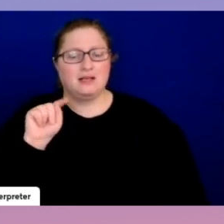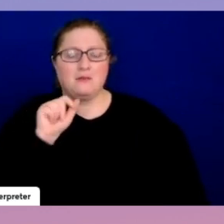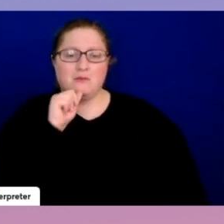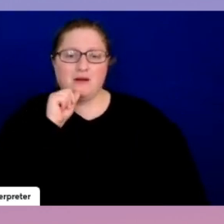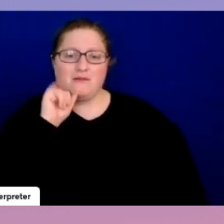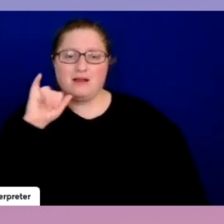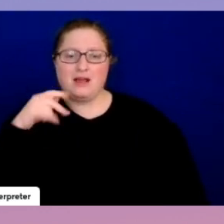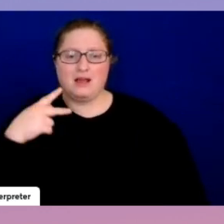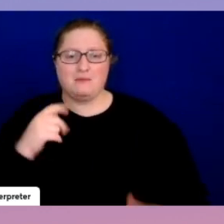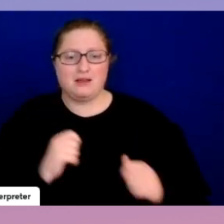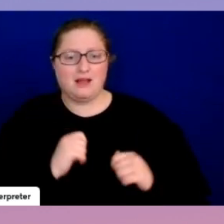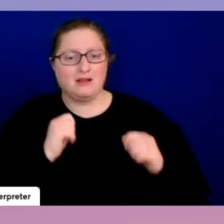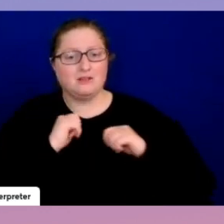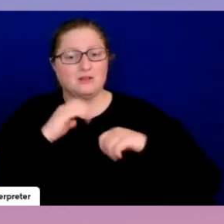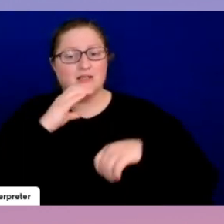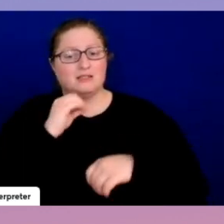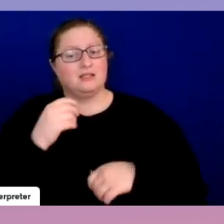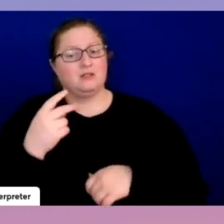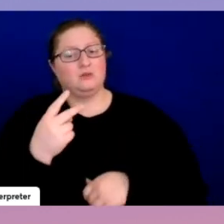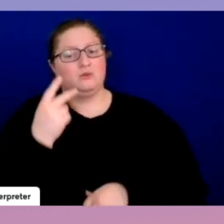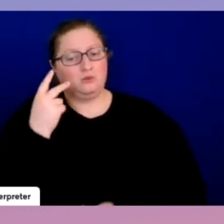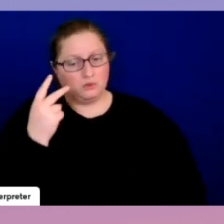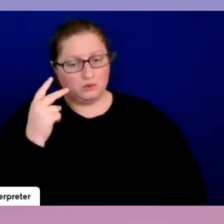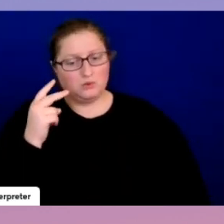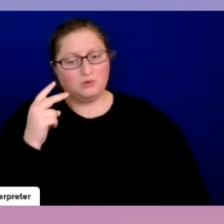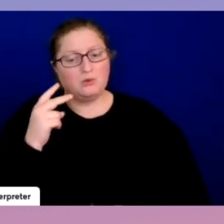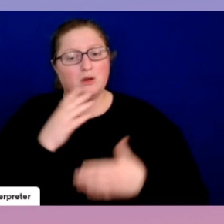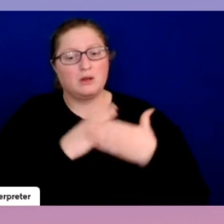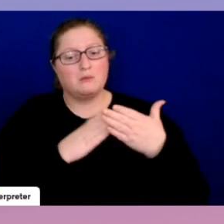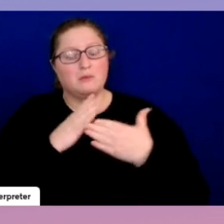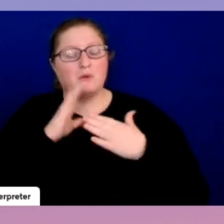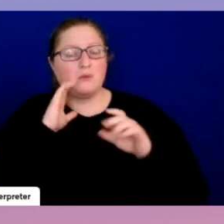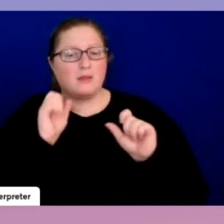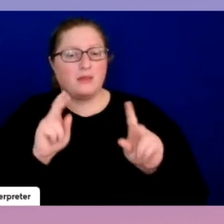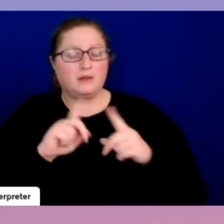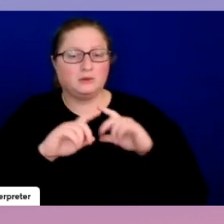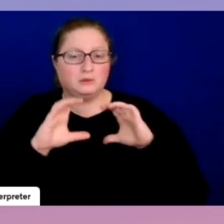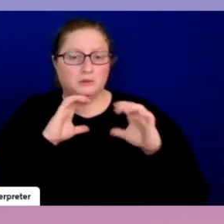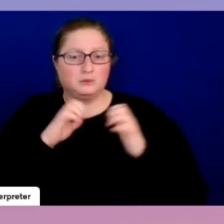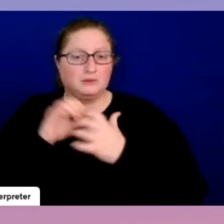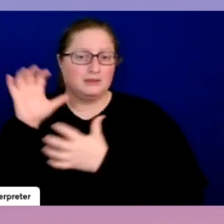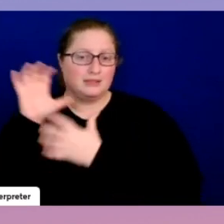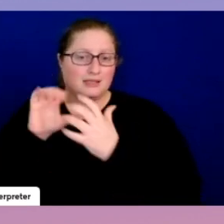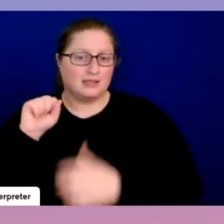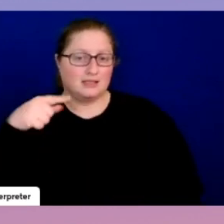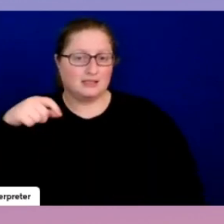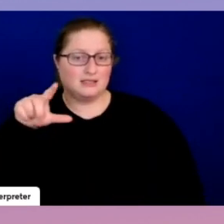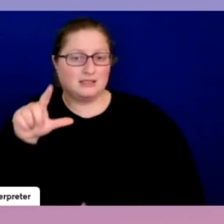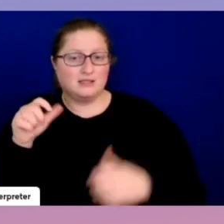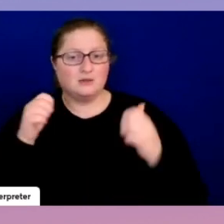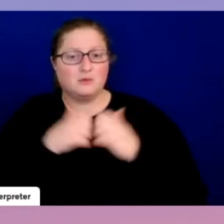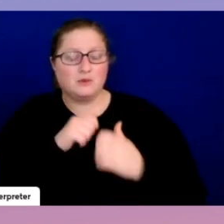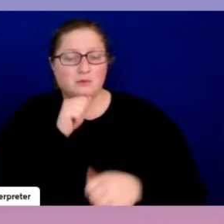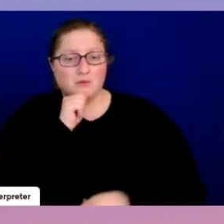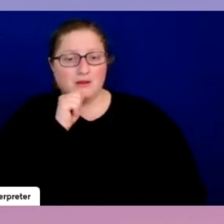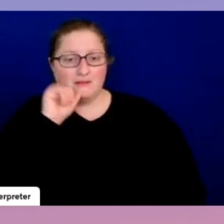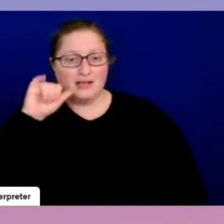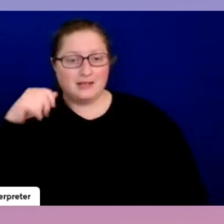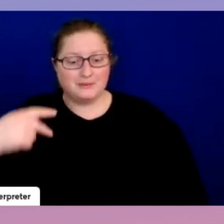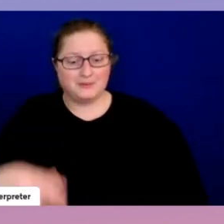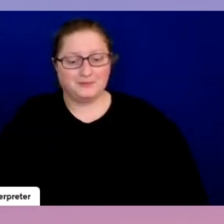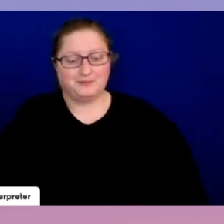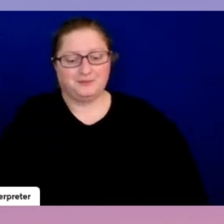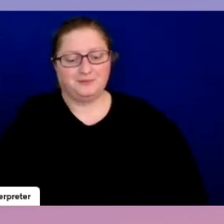and then our two components that allow us to communicate with Cloud SQL over private IP.